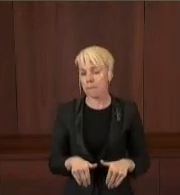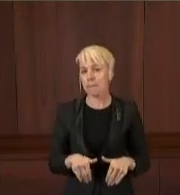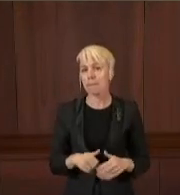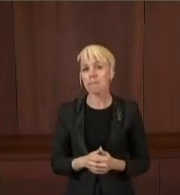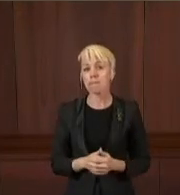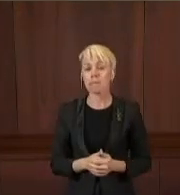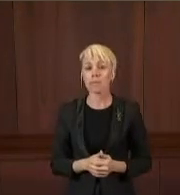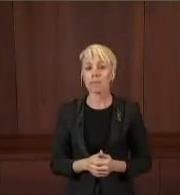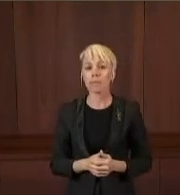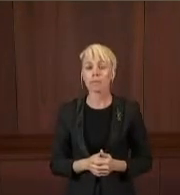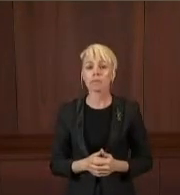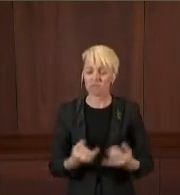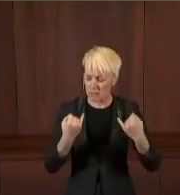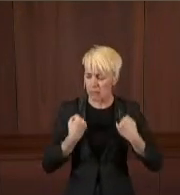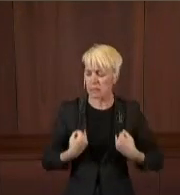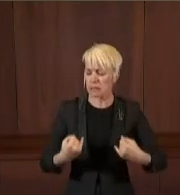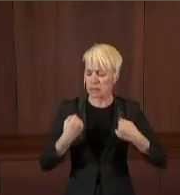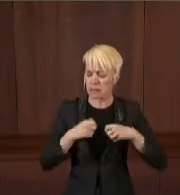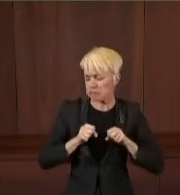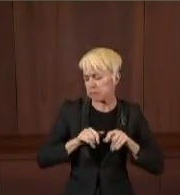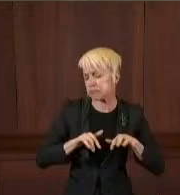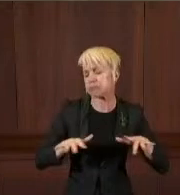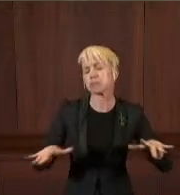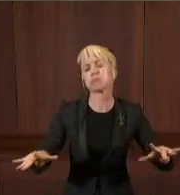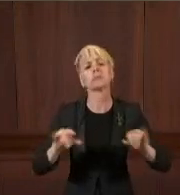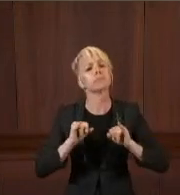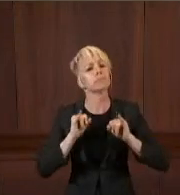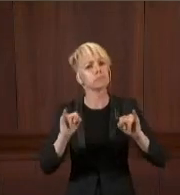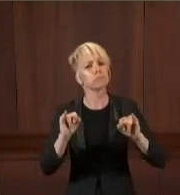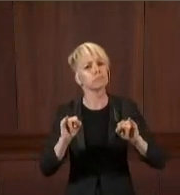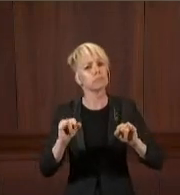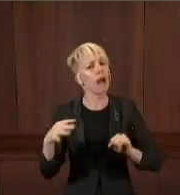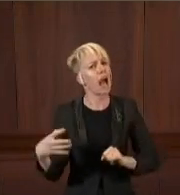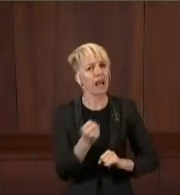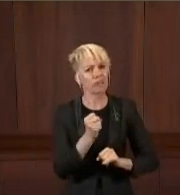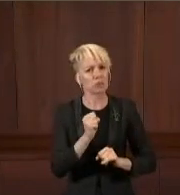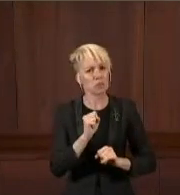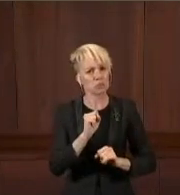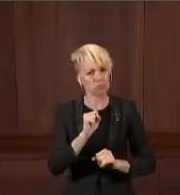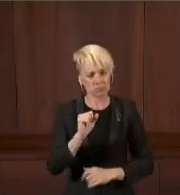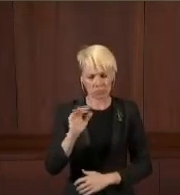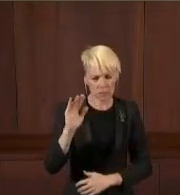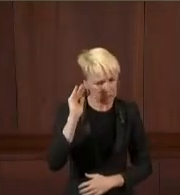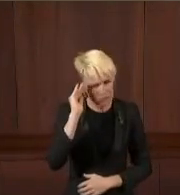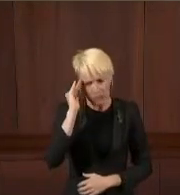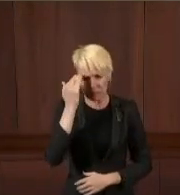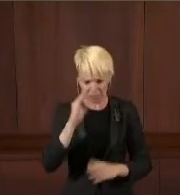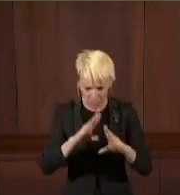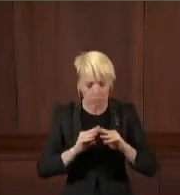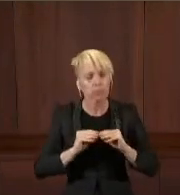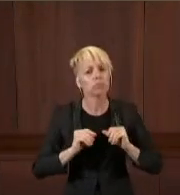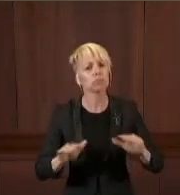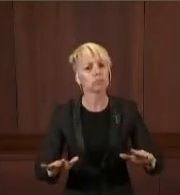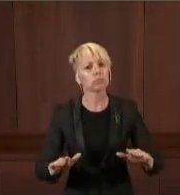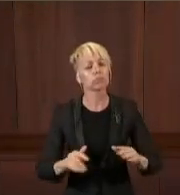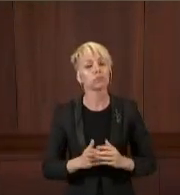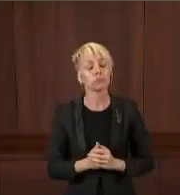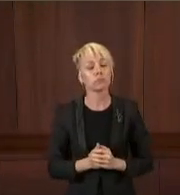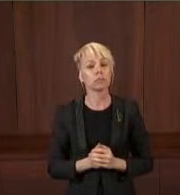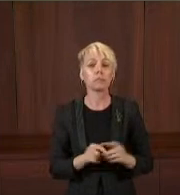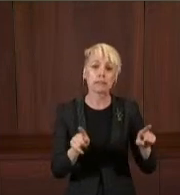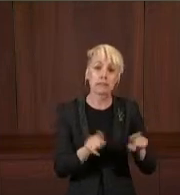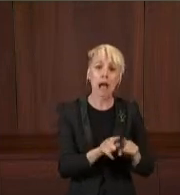war, a pandemic is an enemy. And just as in war, the physical and mental health of our